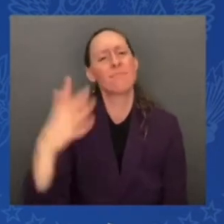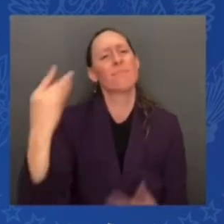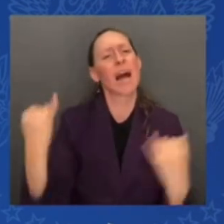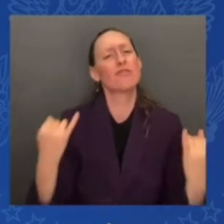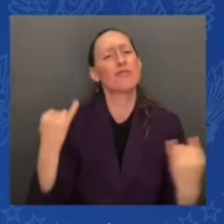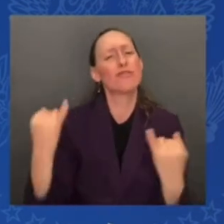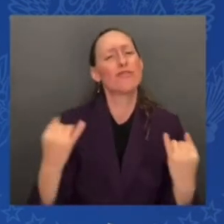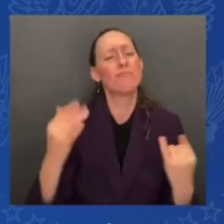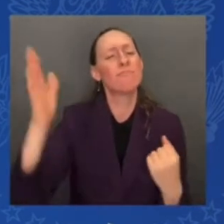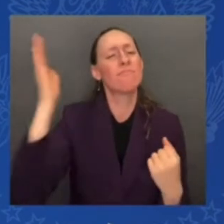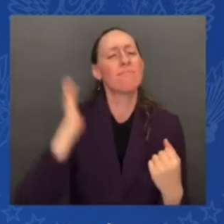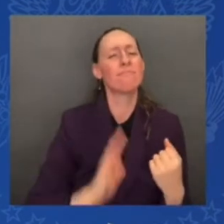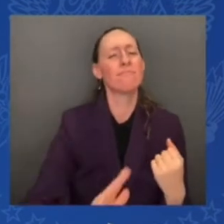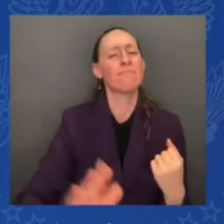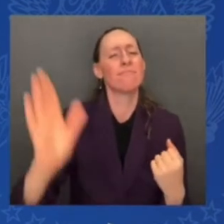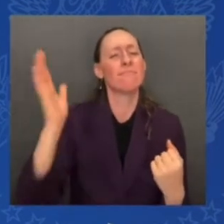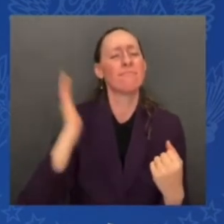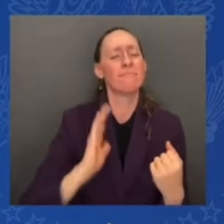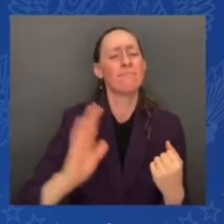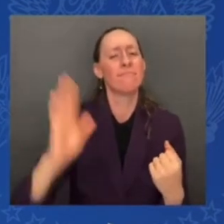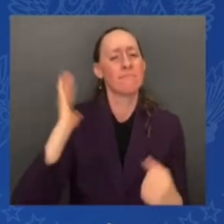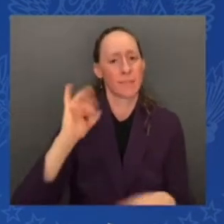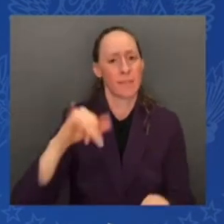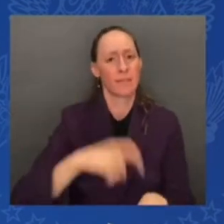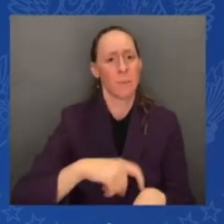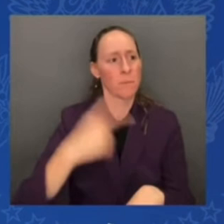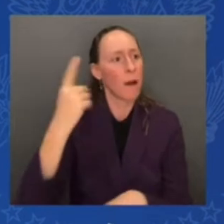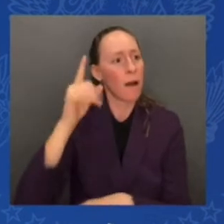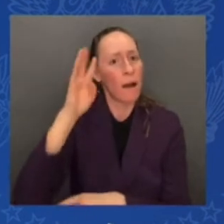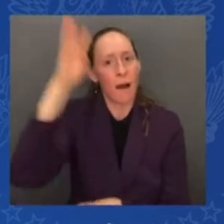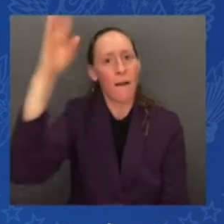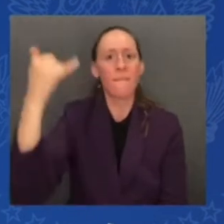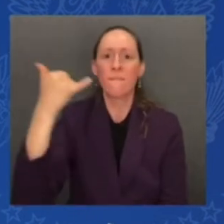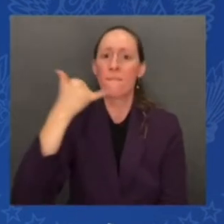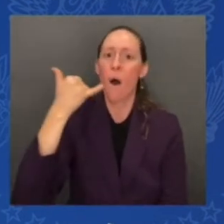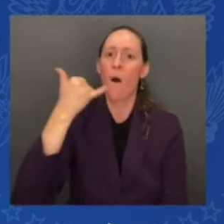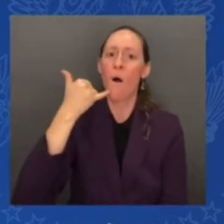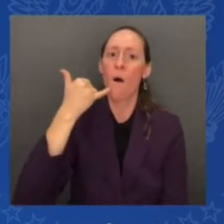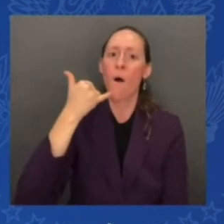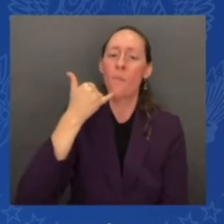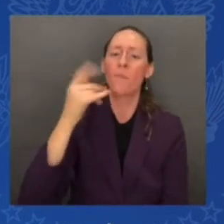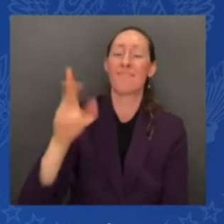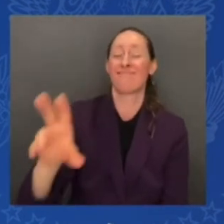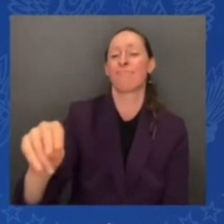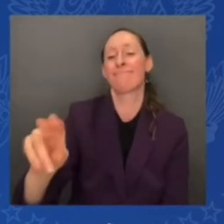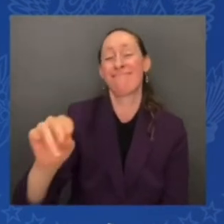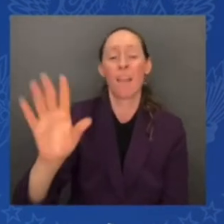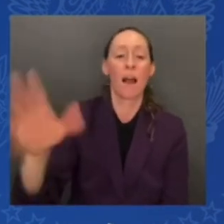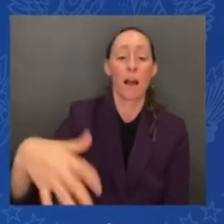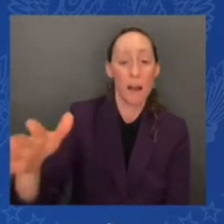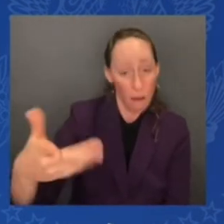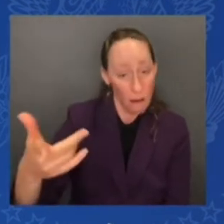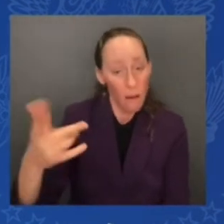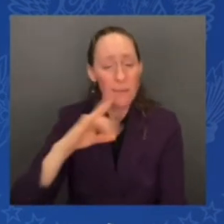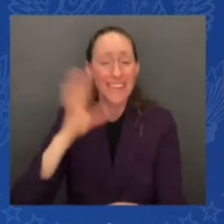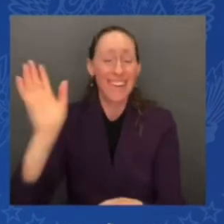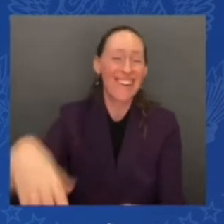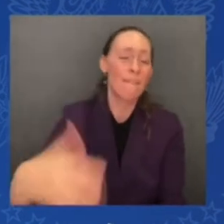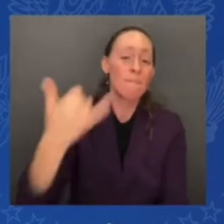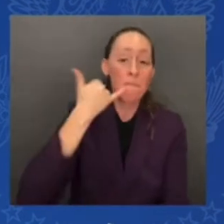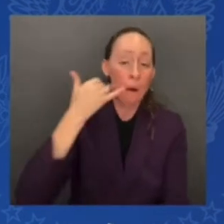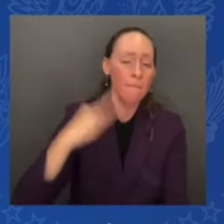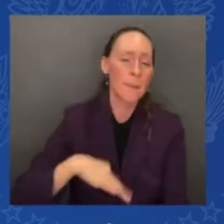Come on, man. I don't know what the hell we're thinking. Already, we're saving nearly